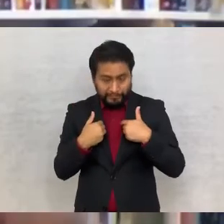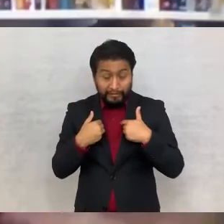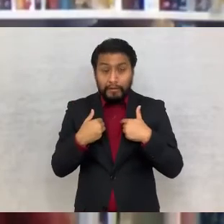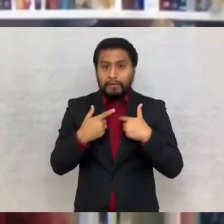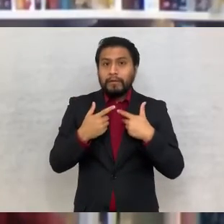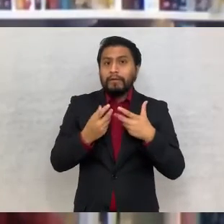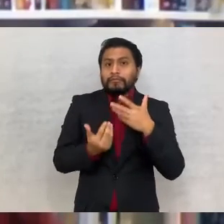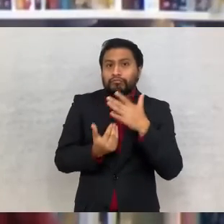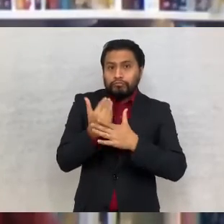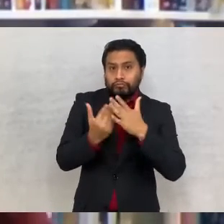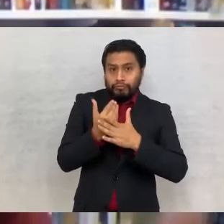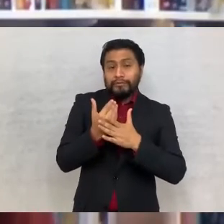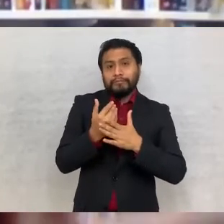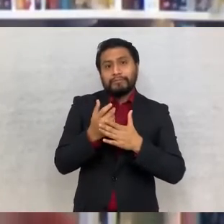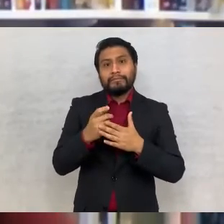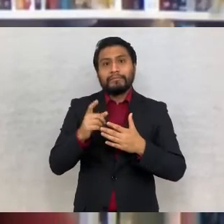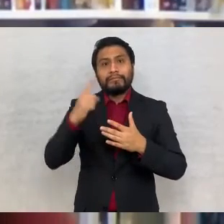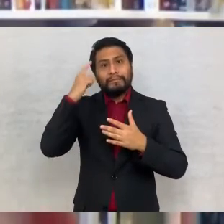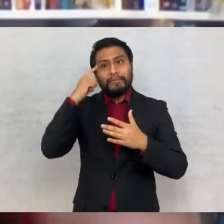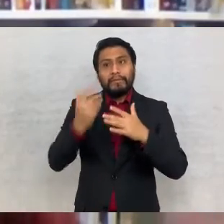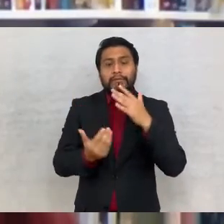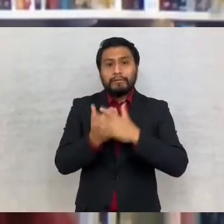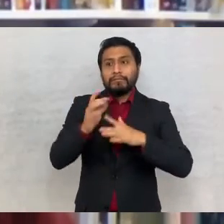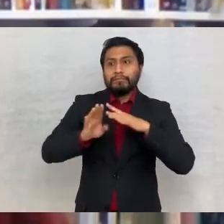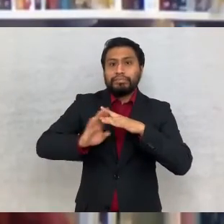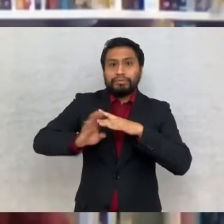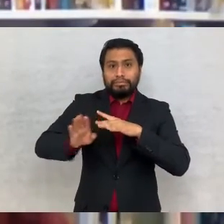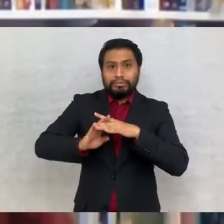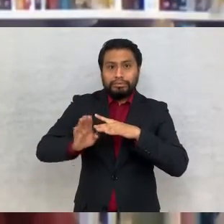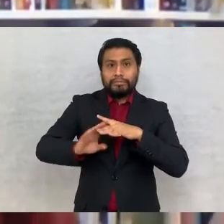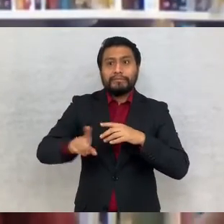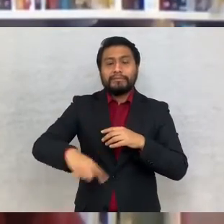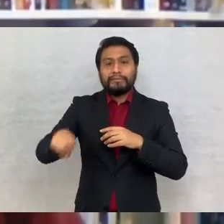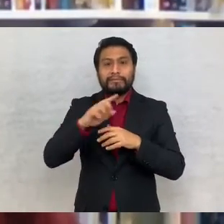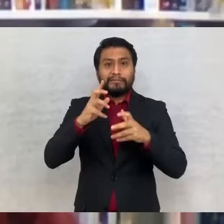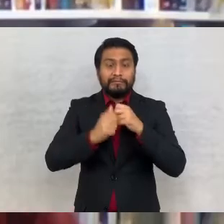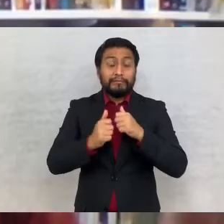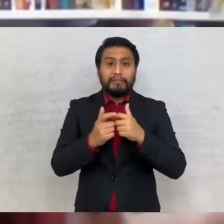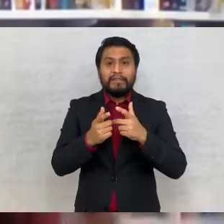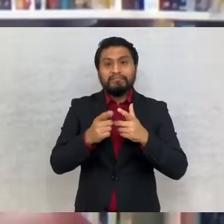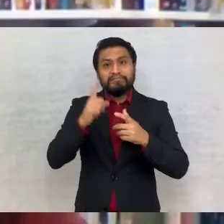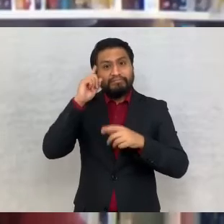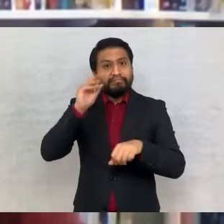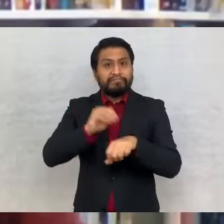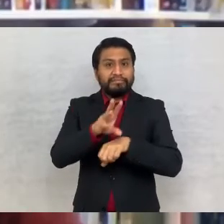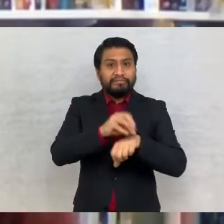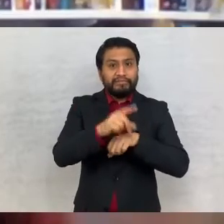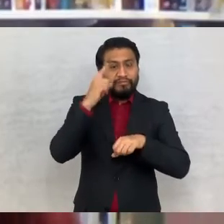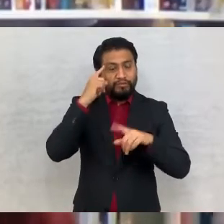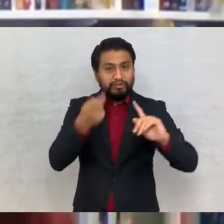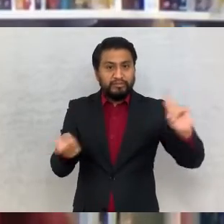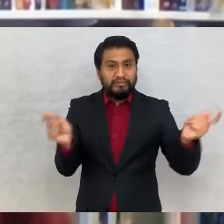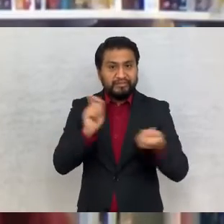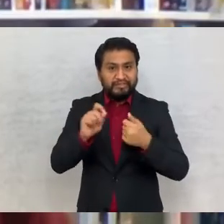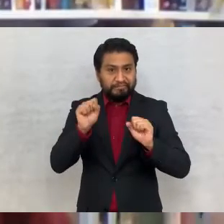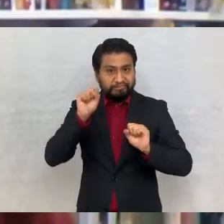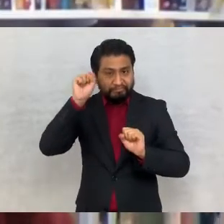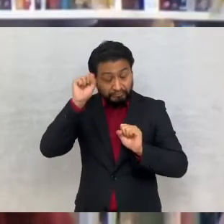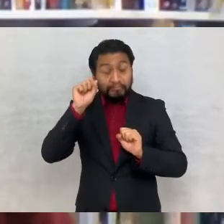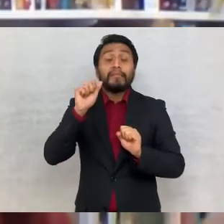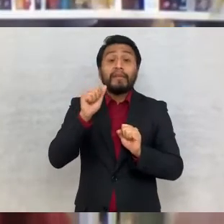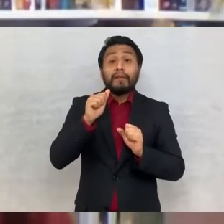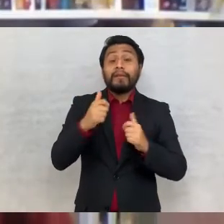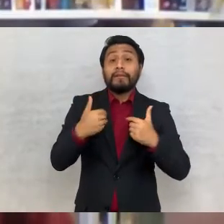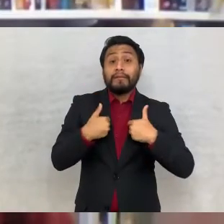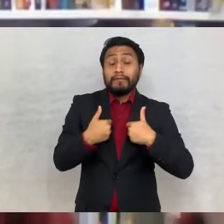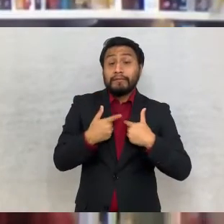Eugenio Cambaceres. In one case, the degeneration caused by the immigration process was reflected in the eloquent title of Are